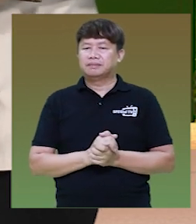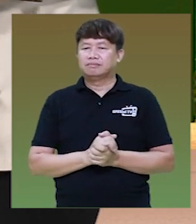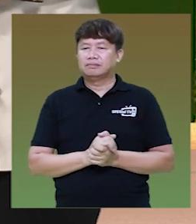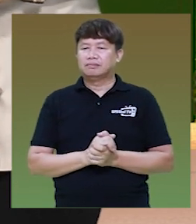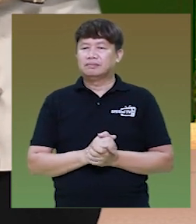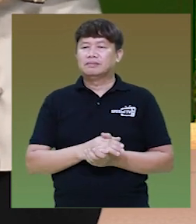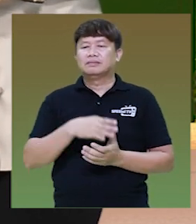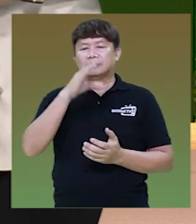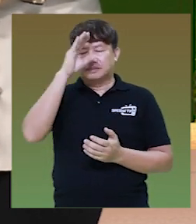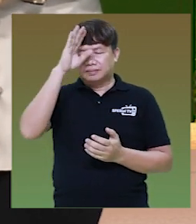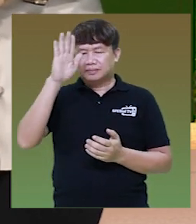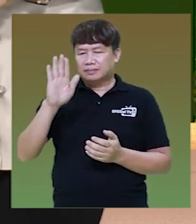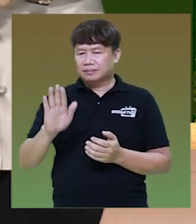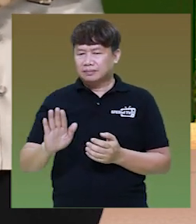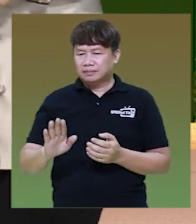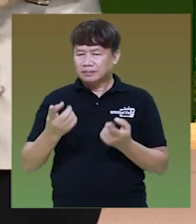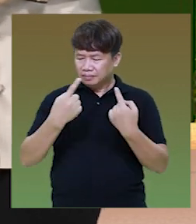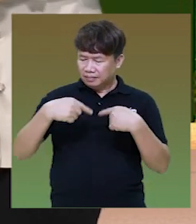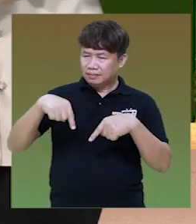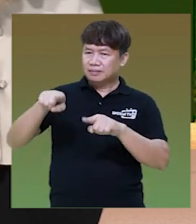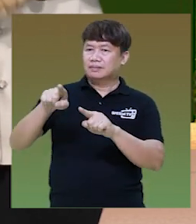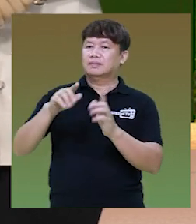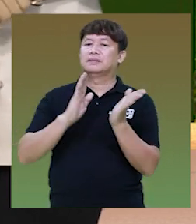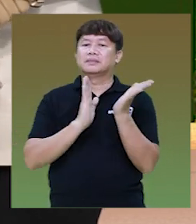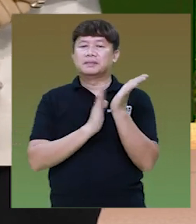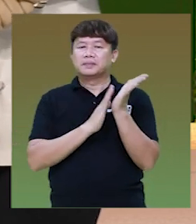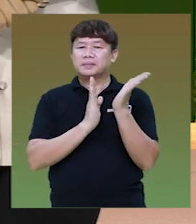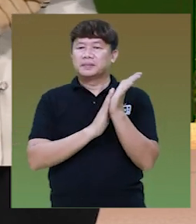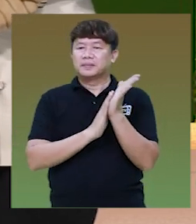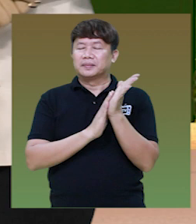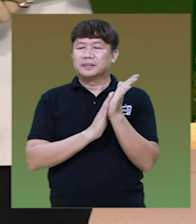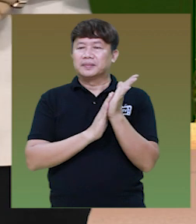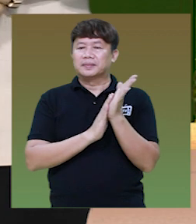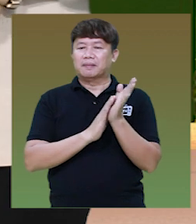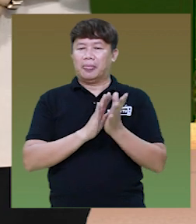The boy is going to school.